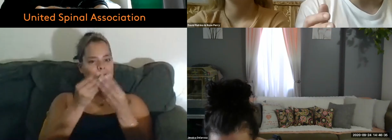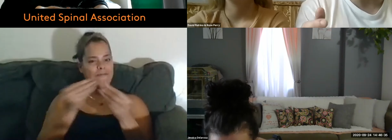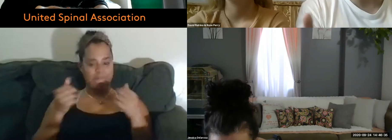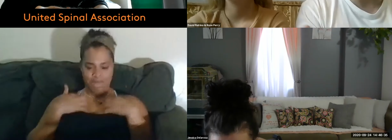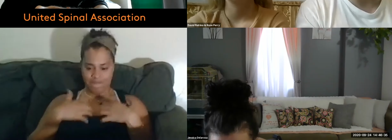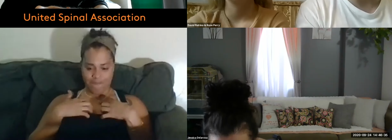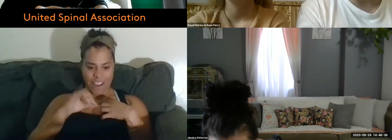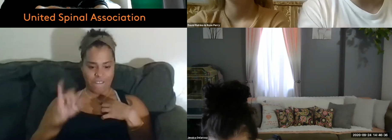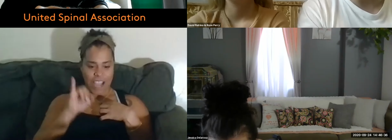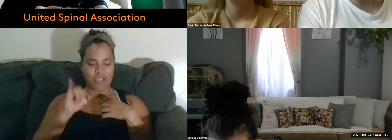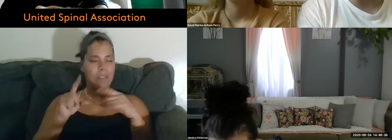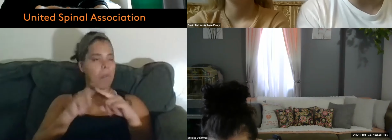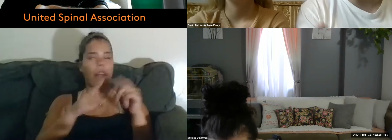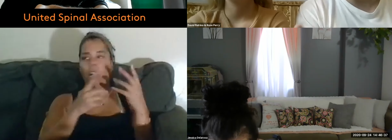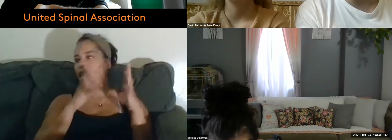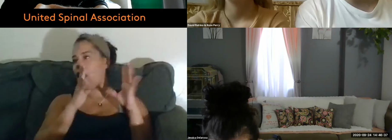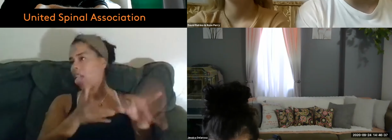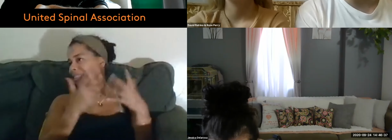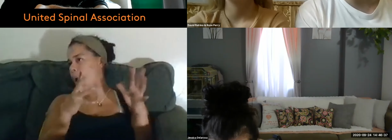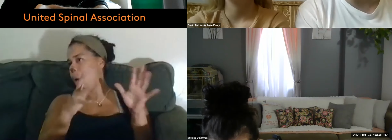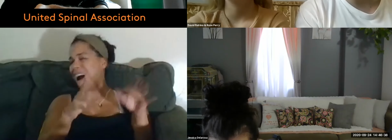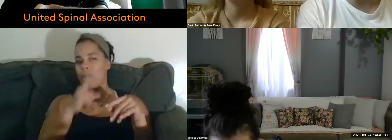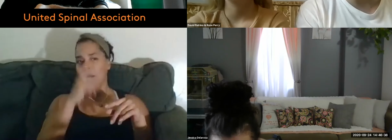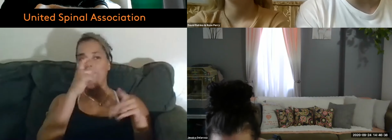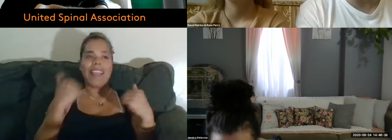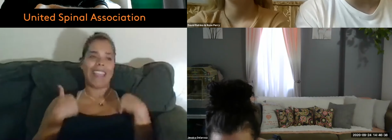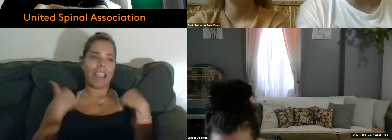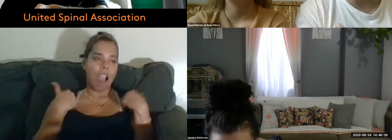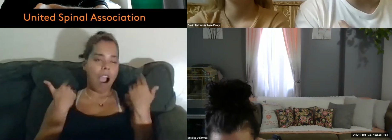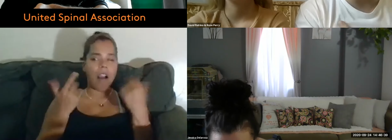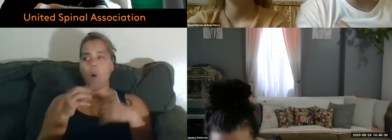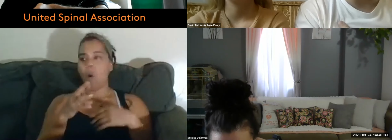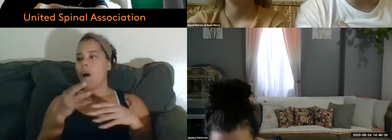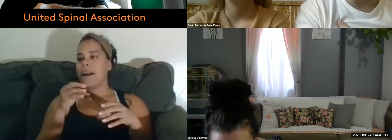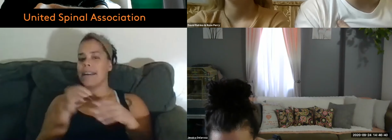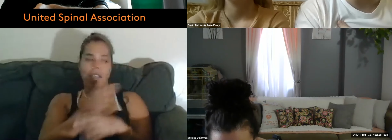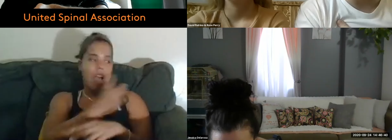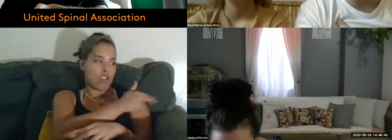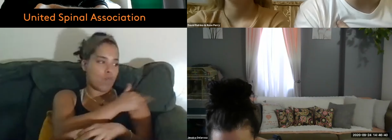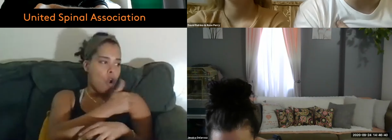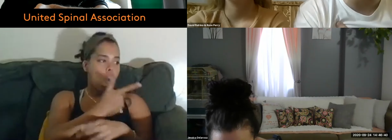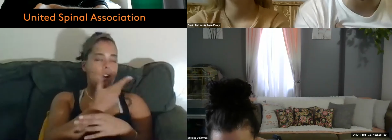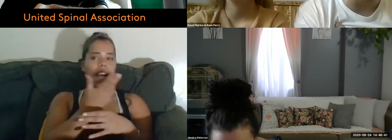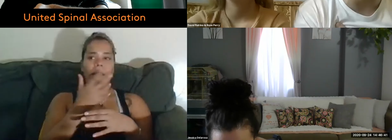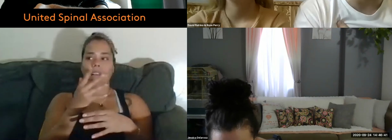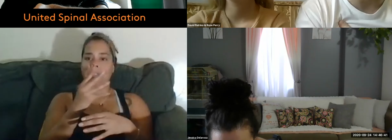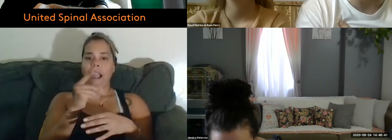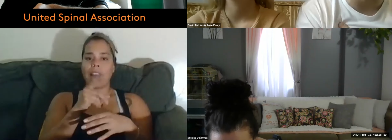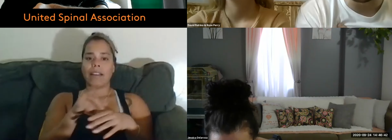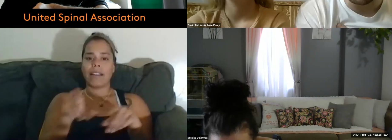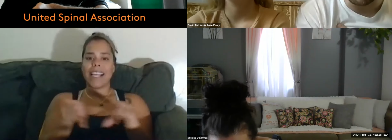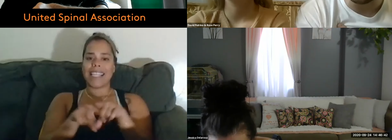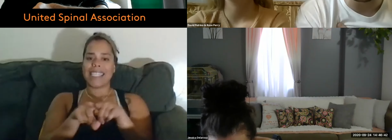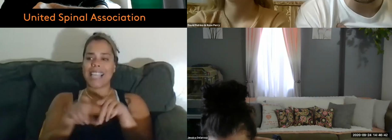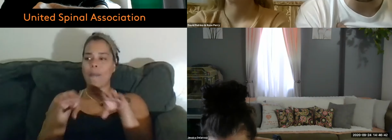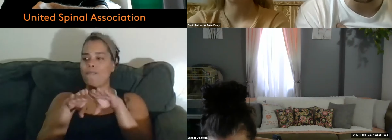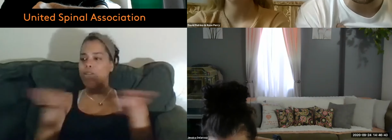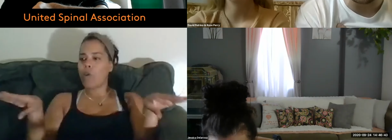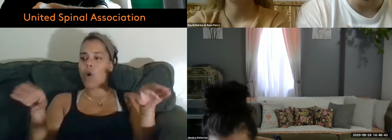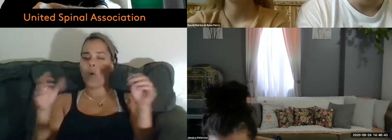they were in a hospital, and they were usually on the same ward as someone with, emphysema, so like an older adult